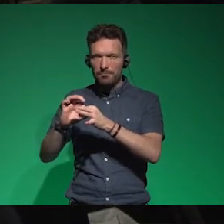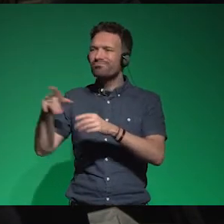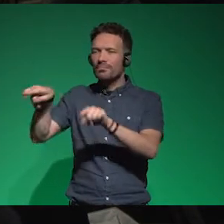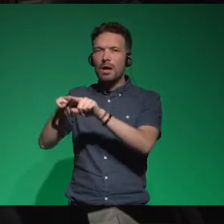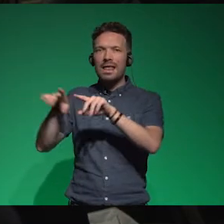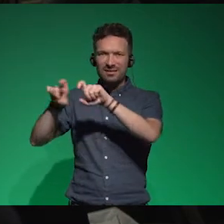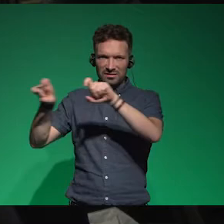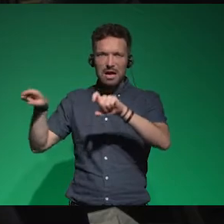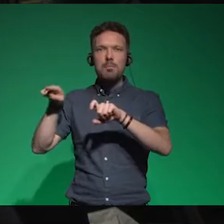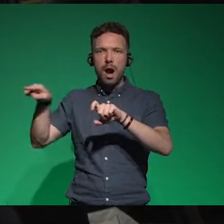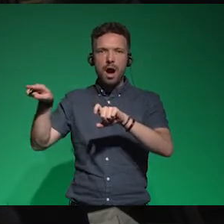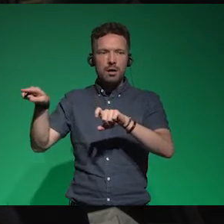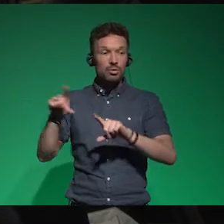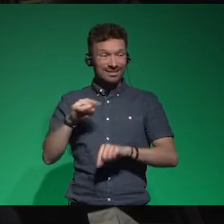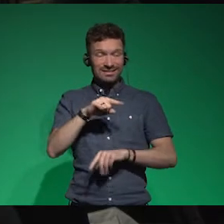effort.